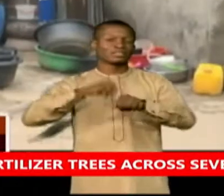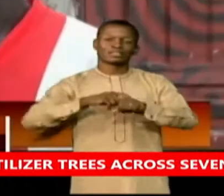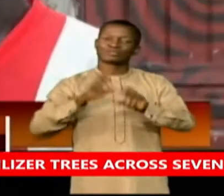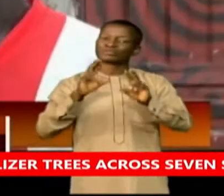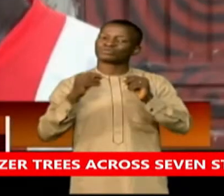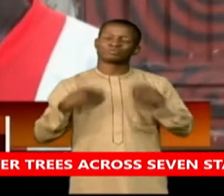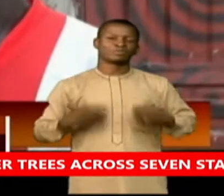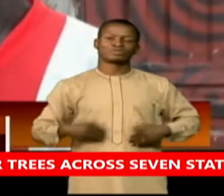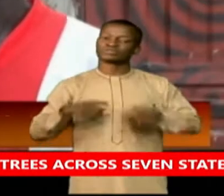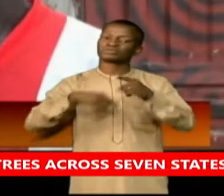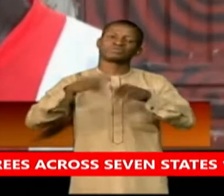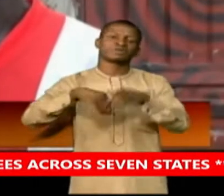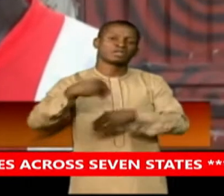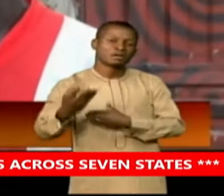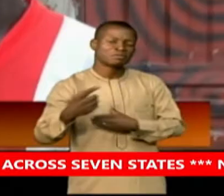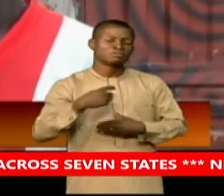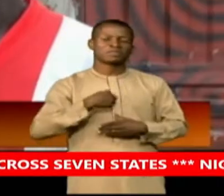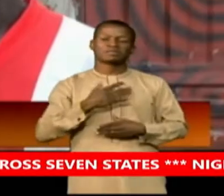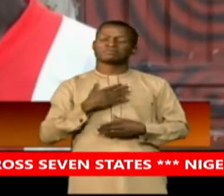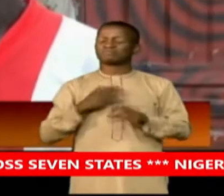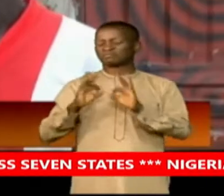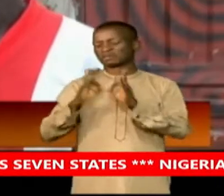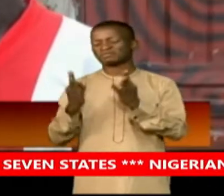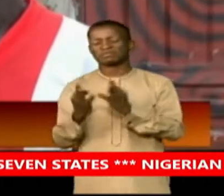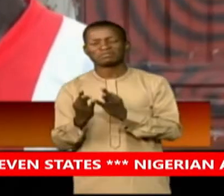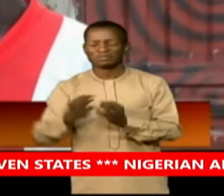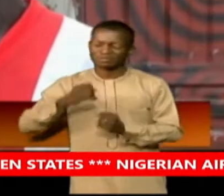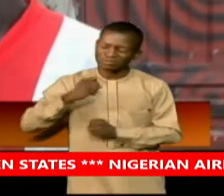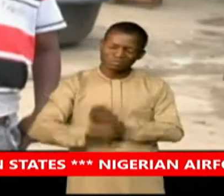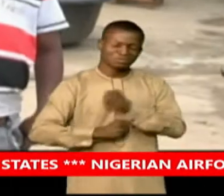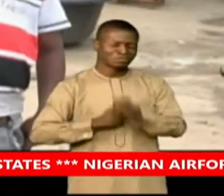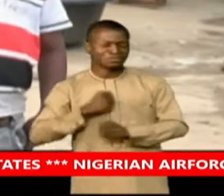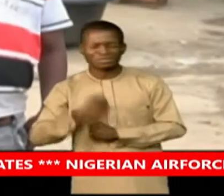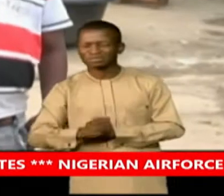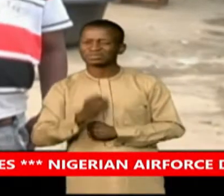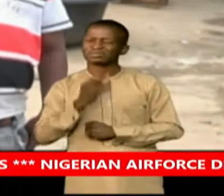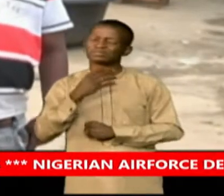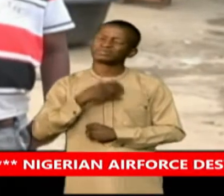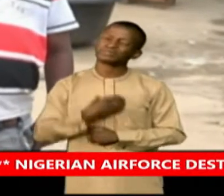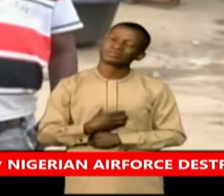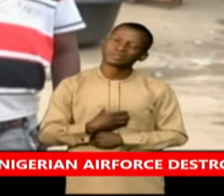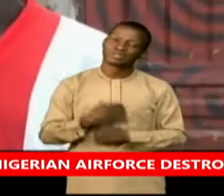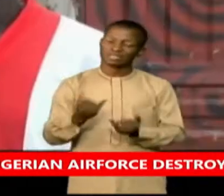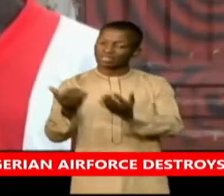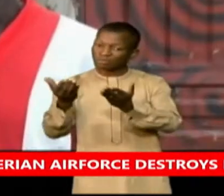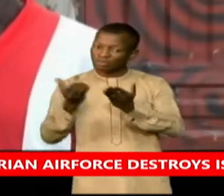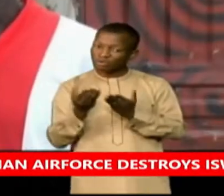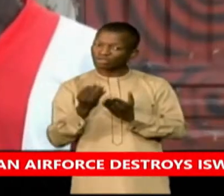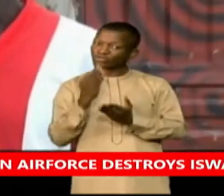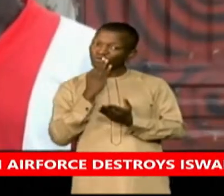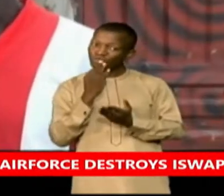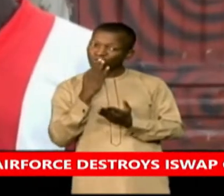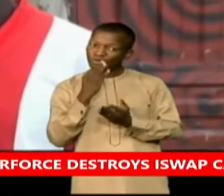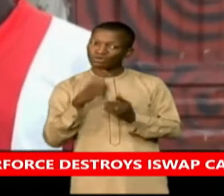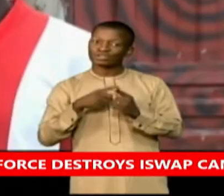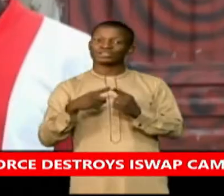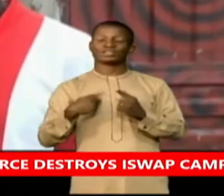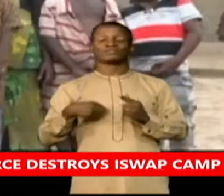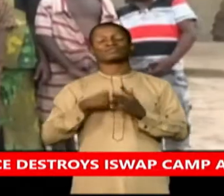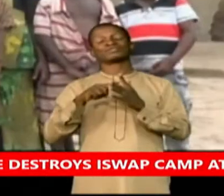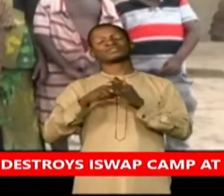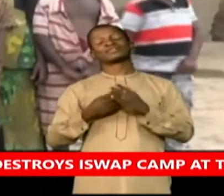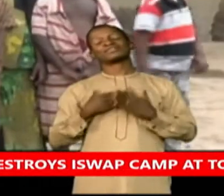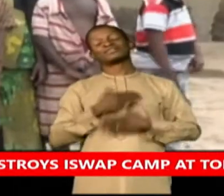out. Me and my family were suffering for the food. As they brought the food, then we start enjoying the